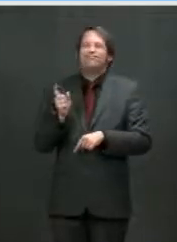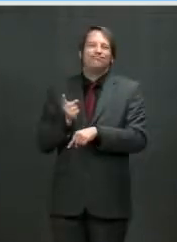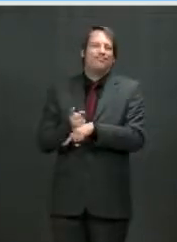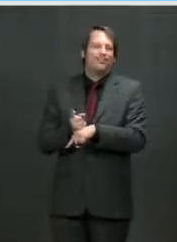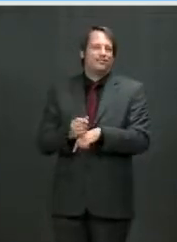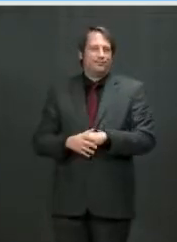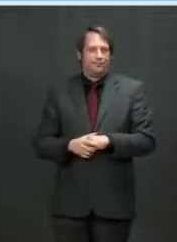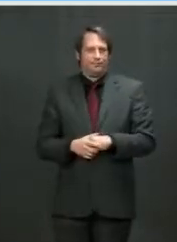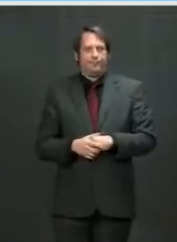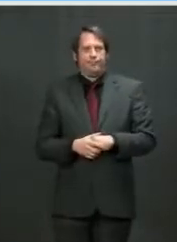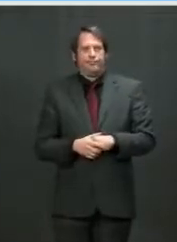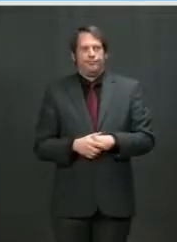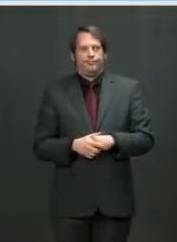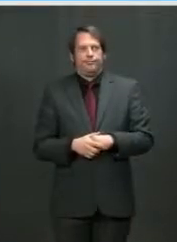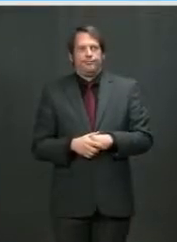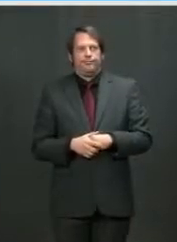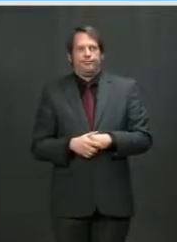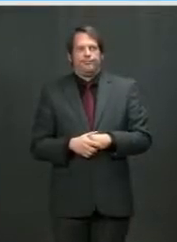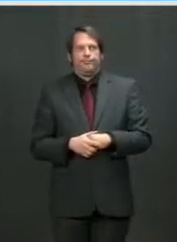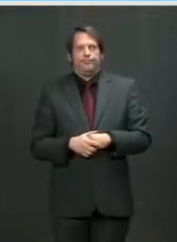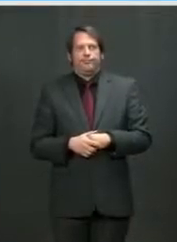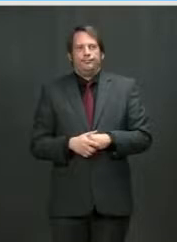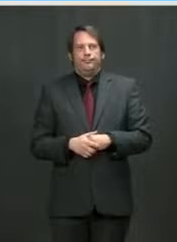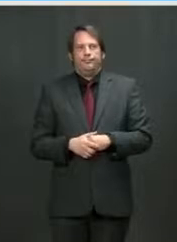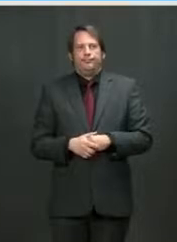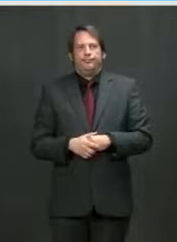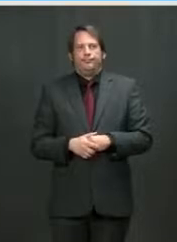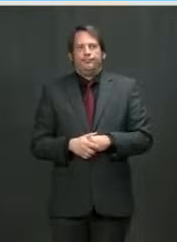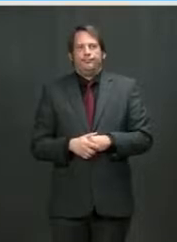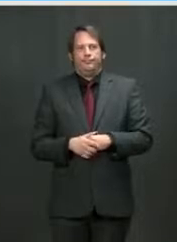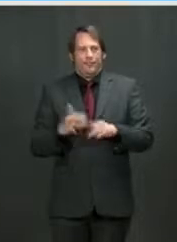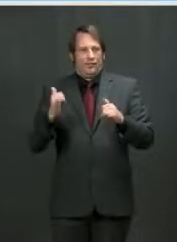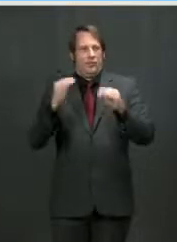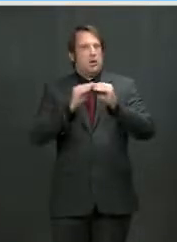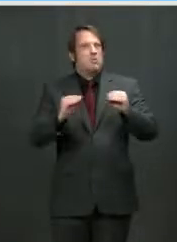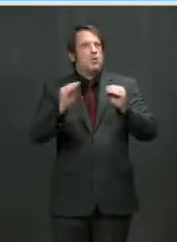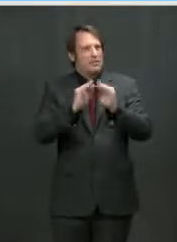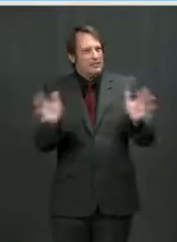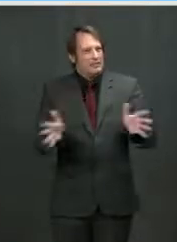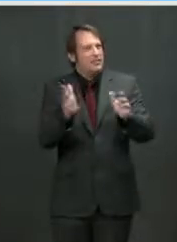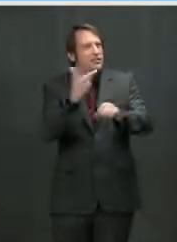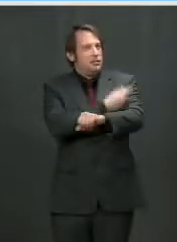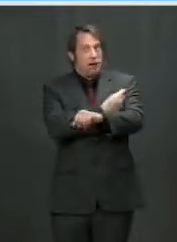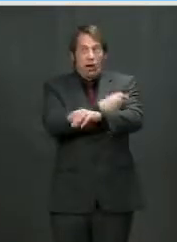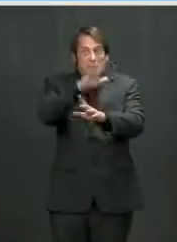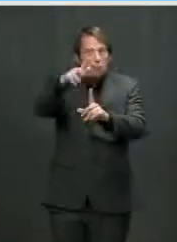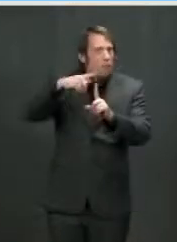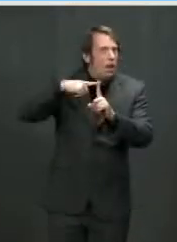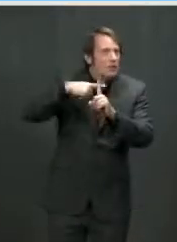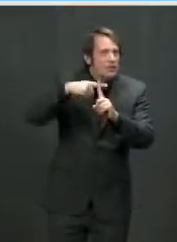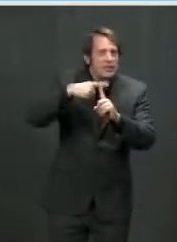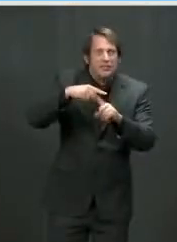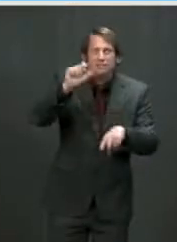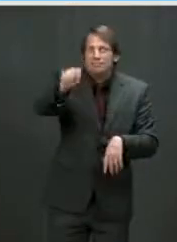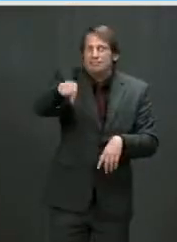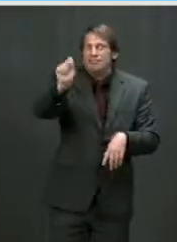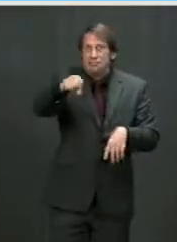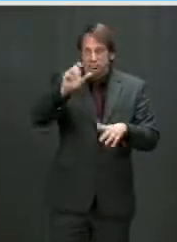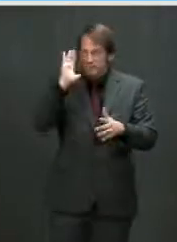more and more people. As we do so, we're seeing really encouraging trends that the vaccination is working. We're